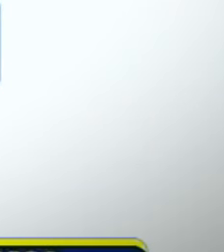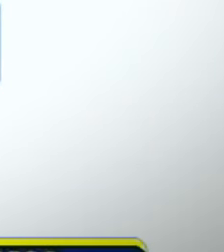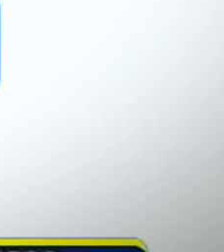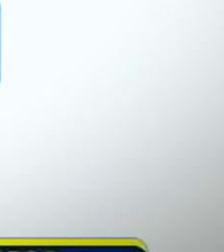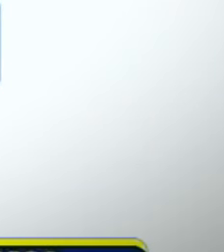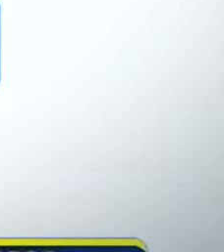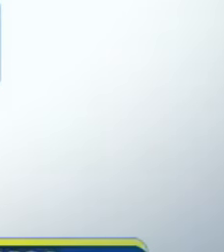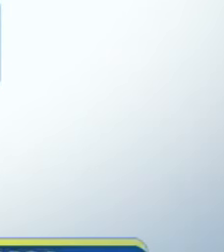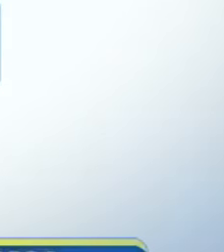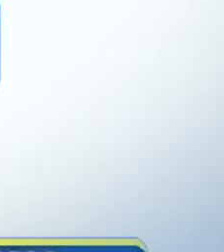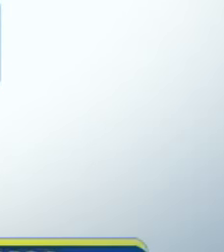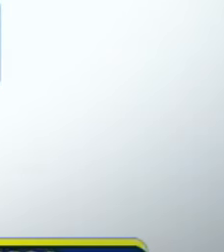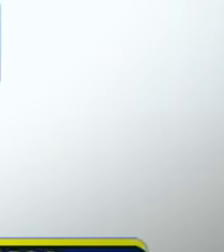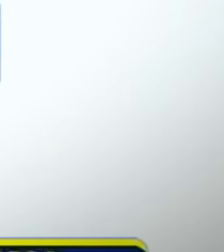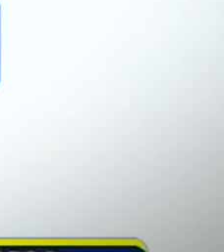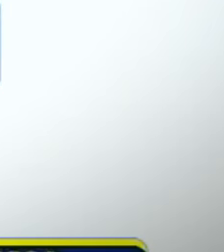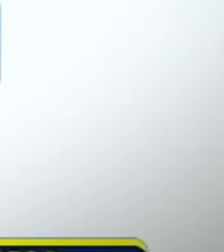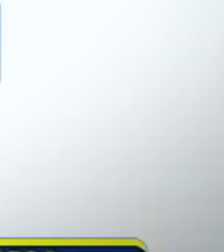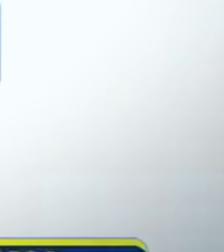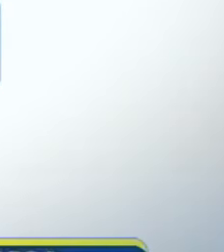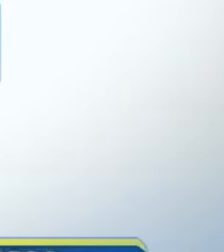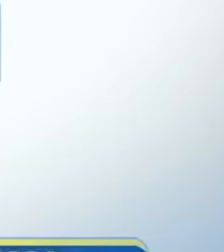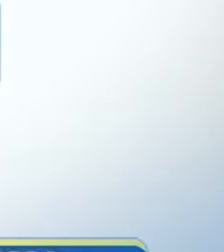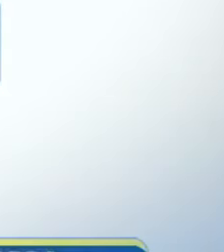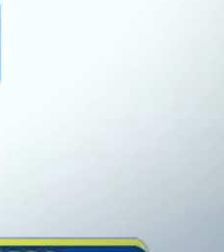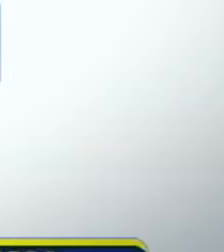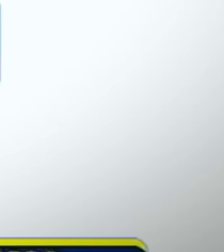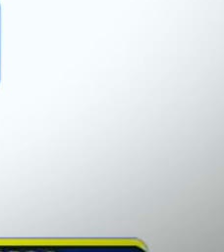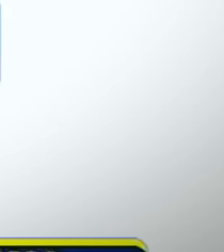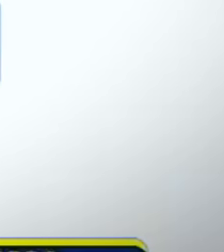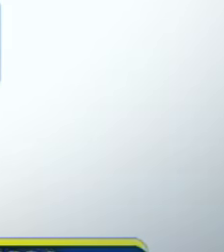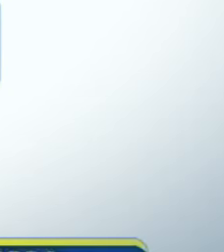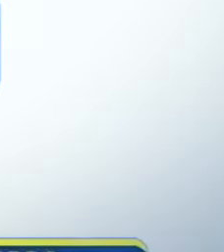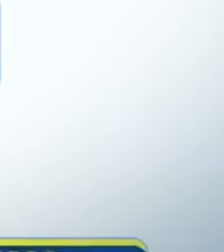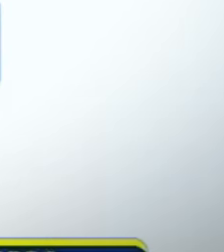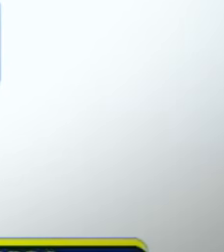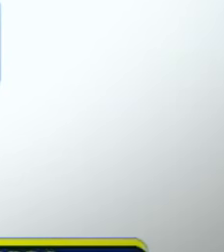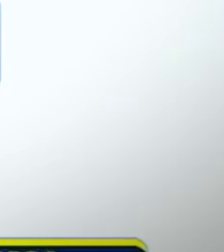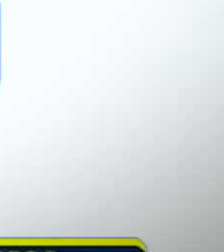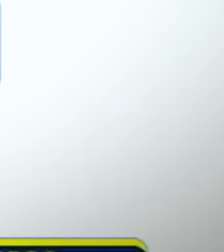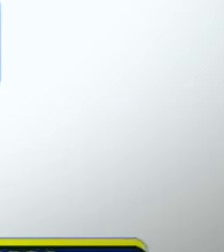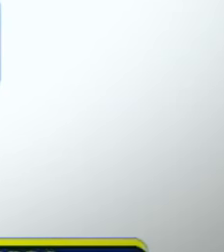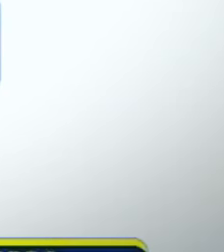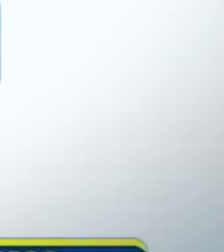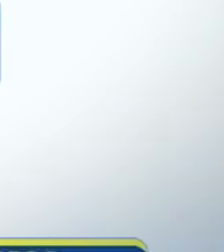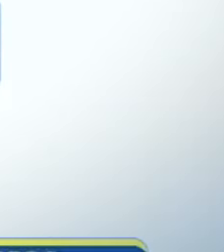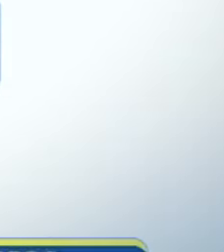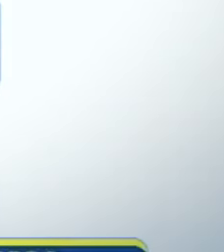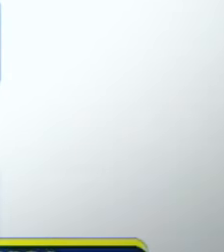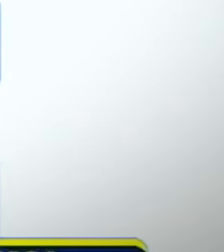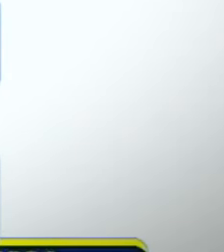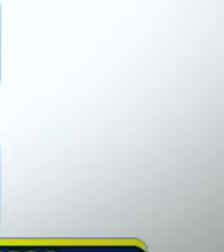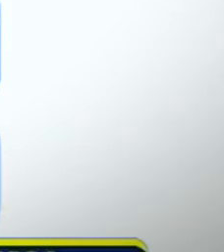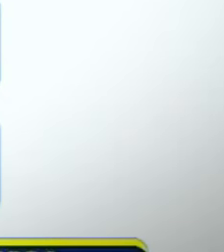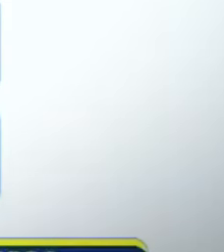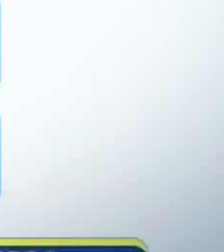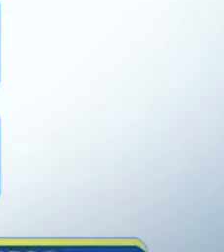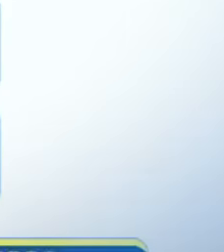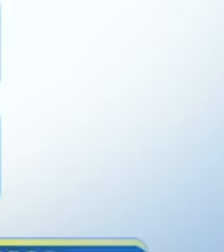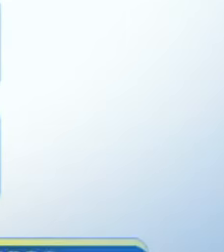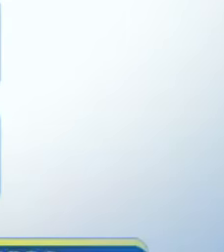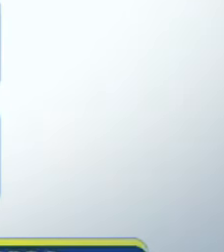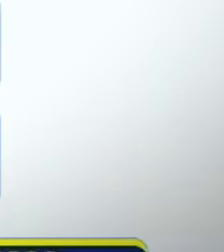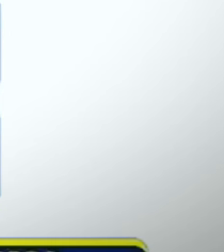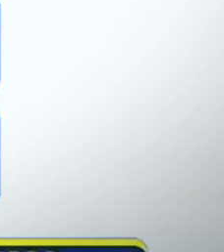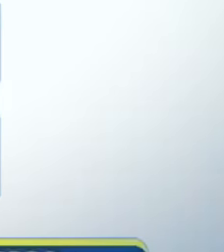bad will ever happen to you. And that the world is not